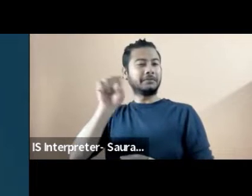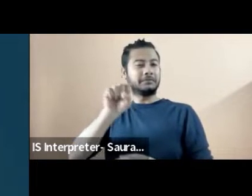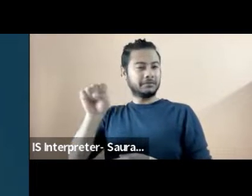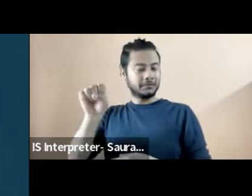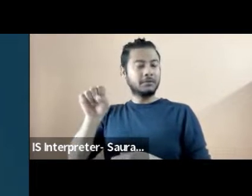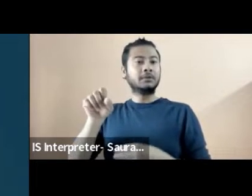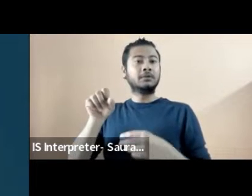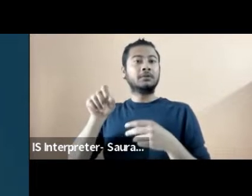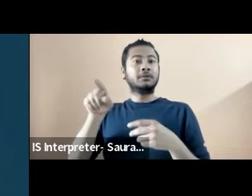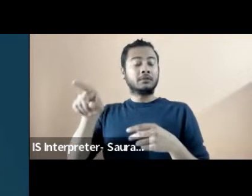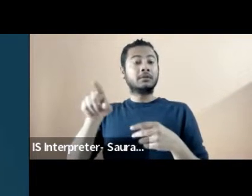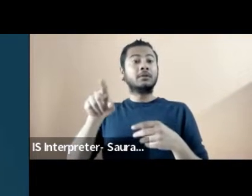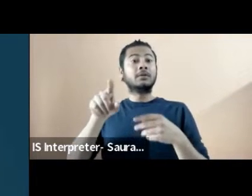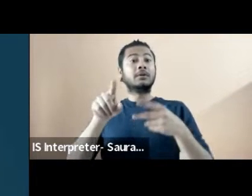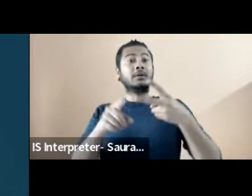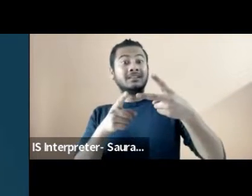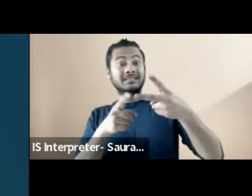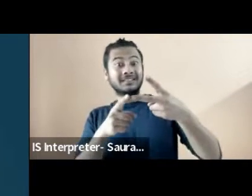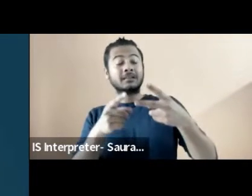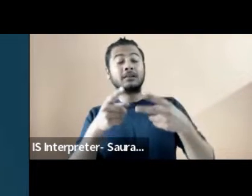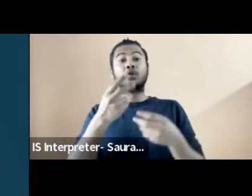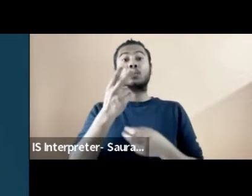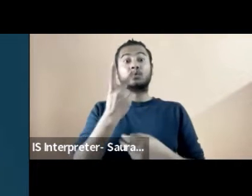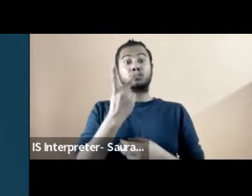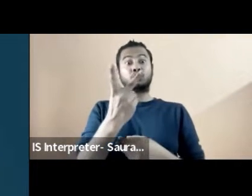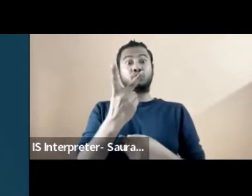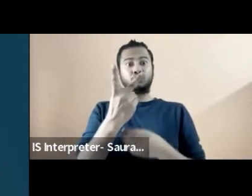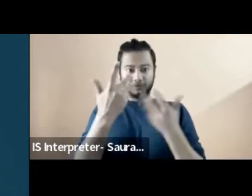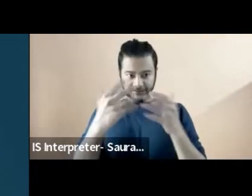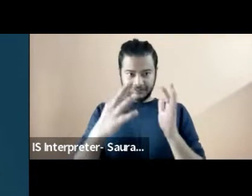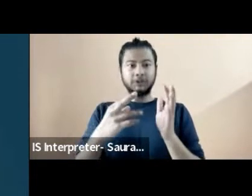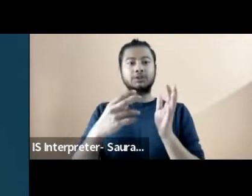of the reports that we have published online.